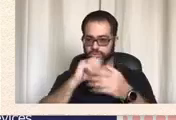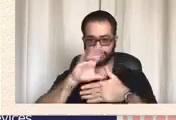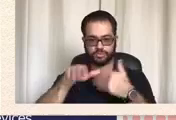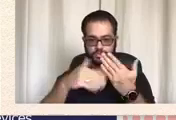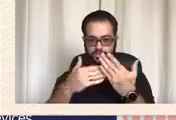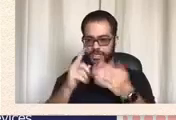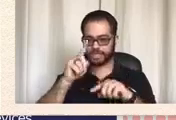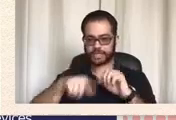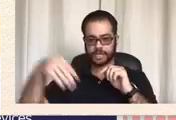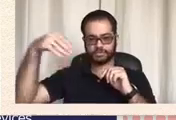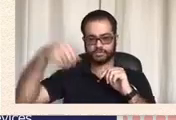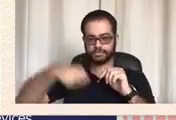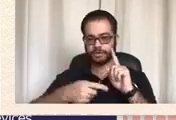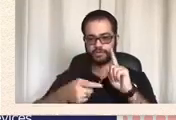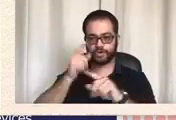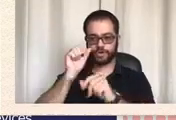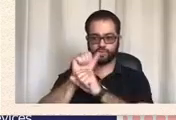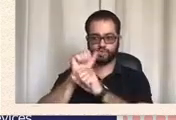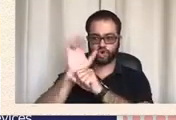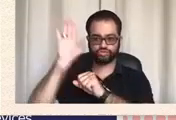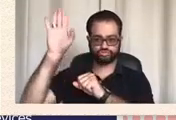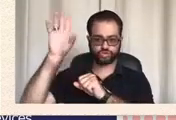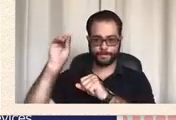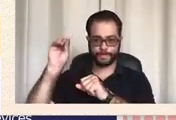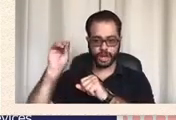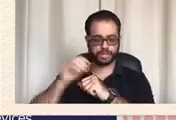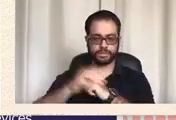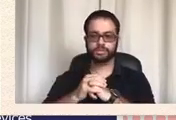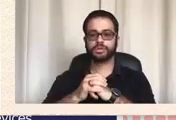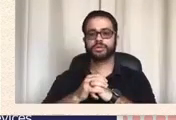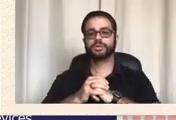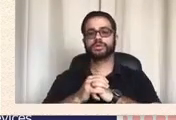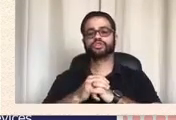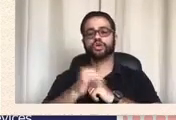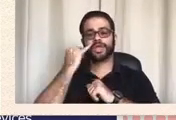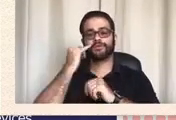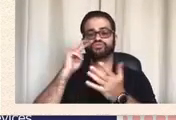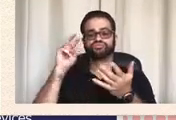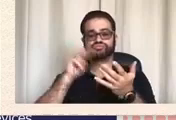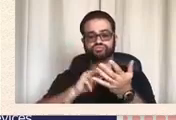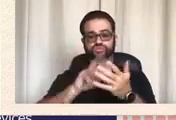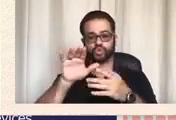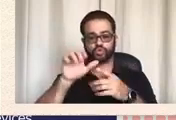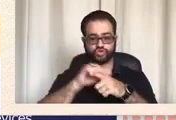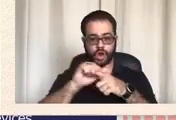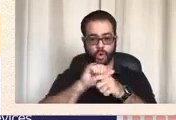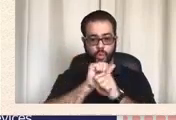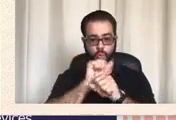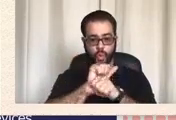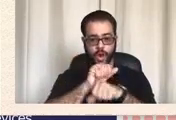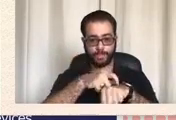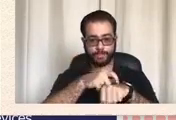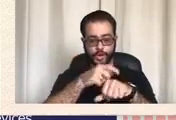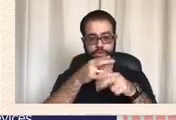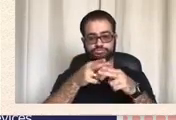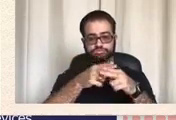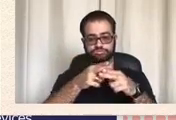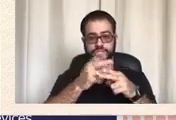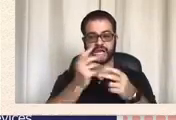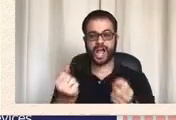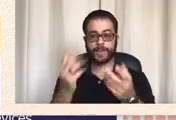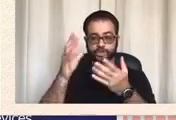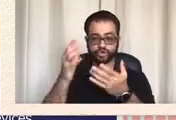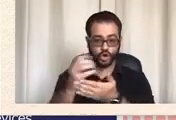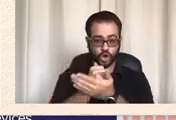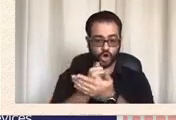or others. So when you're looking at the trial work period and how much you earned, you also could look at the impairment